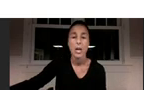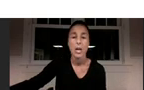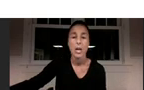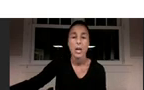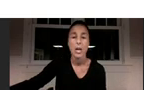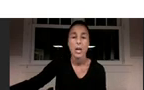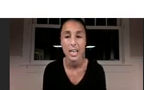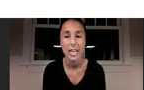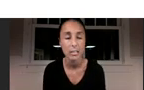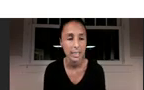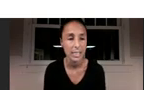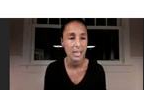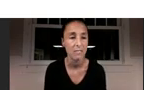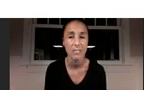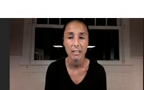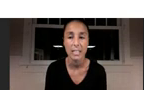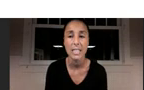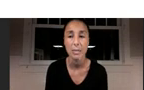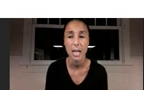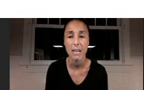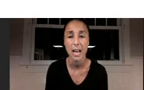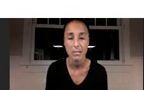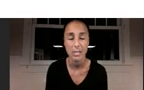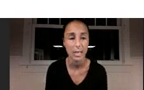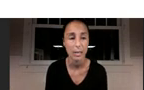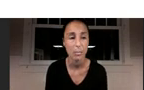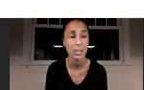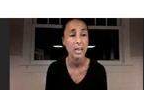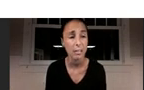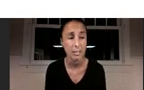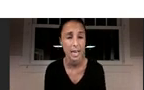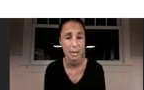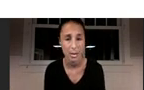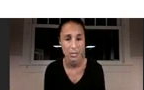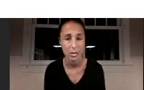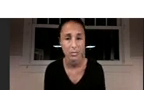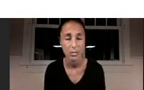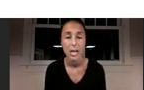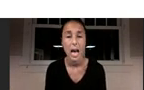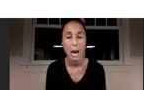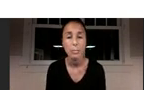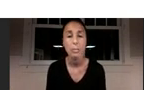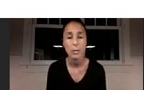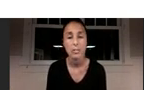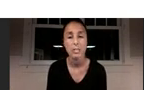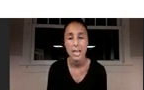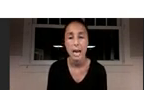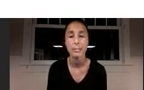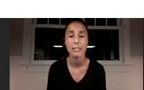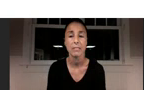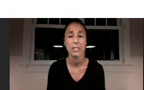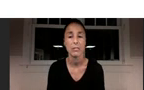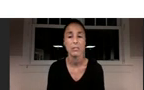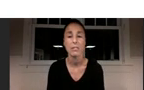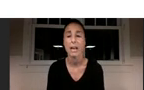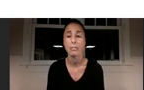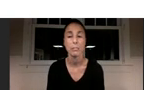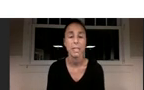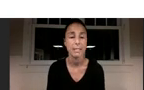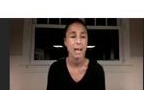With the county's growing need for an increased and varied supply of housing, particularly at Metro, our proposal to